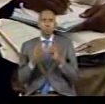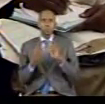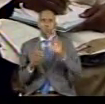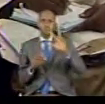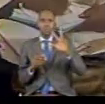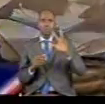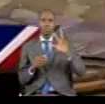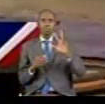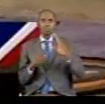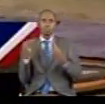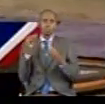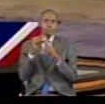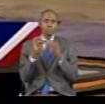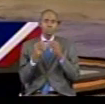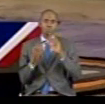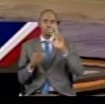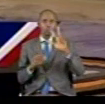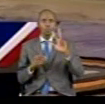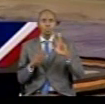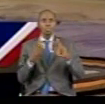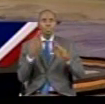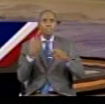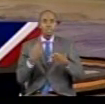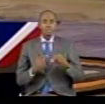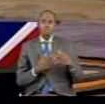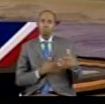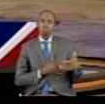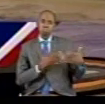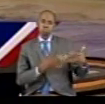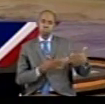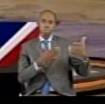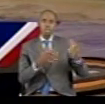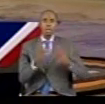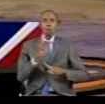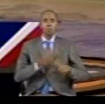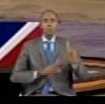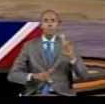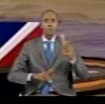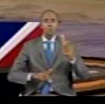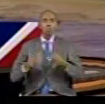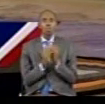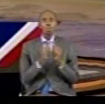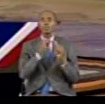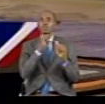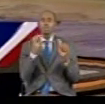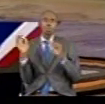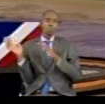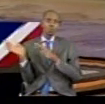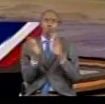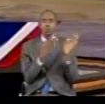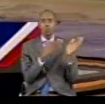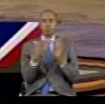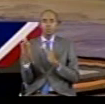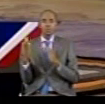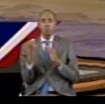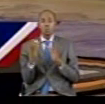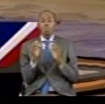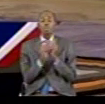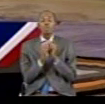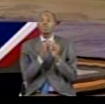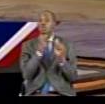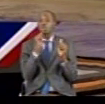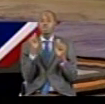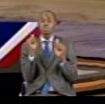the compassionate people with unwavering trust. Look at chapter